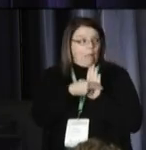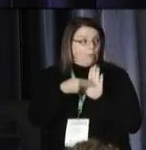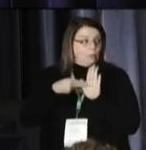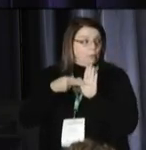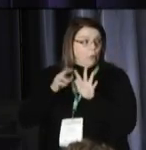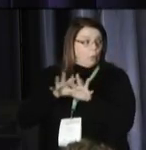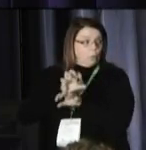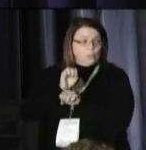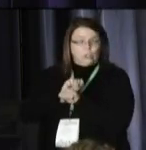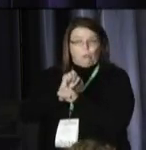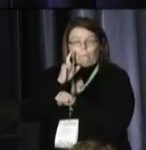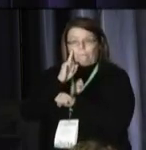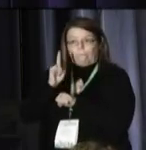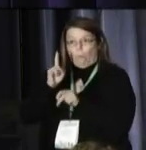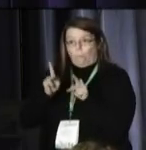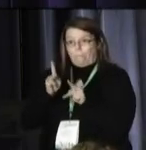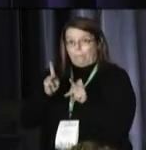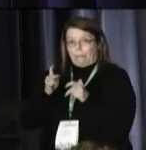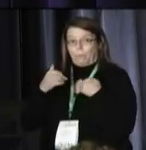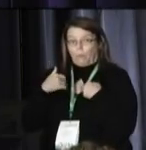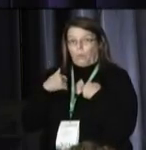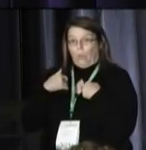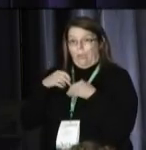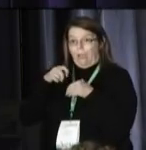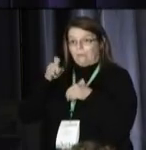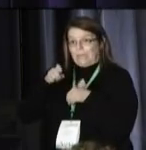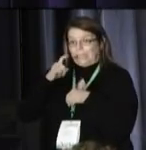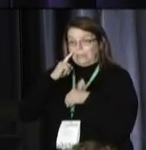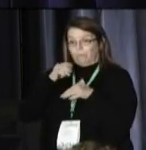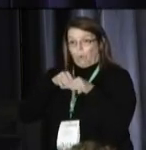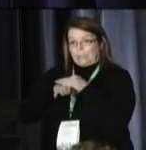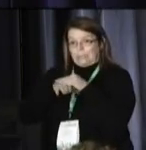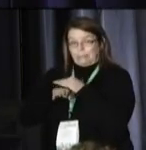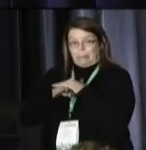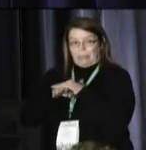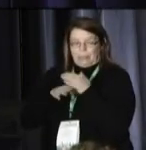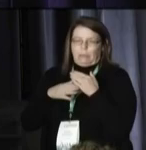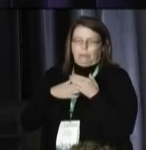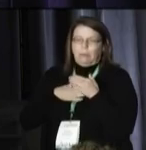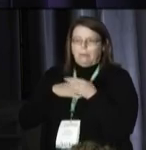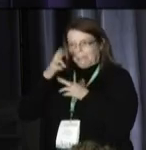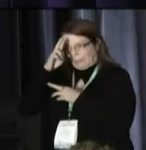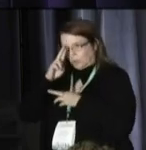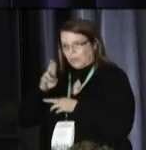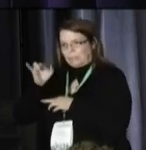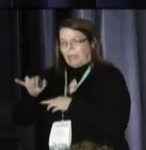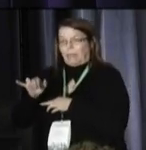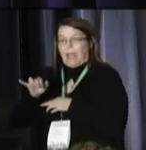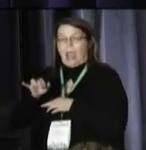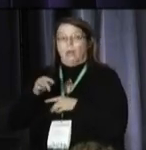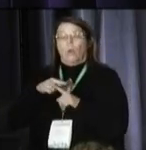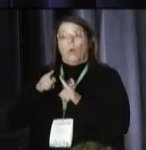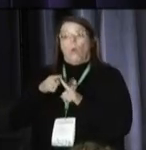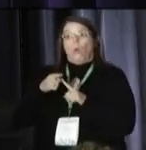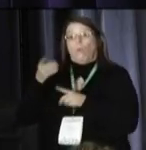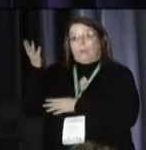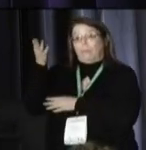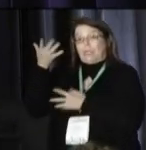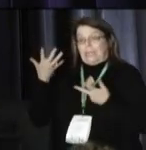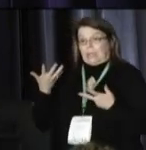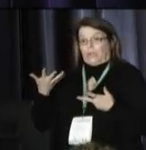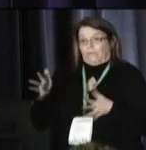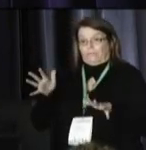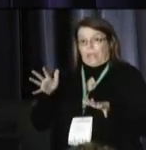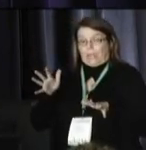for attendees with accessibility needs. Please give the authors about 15 minutes or so after